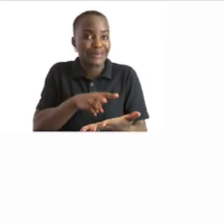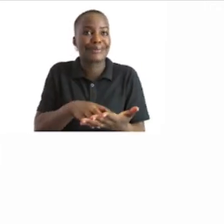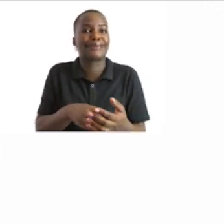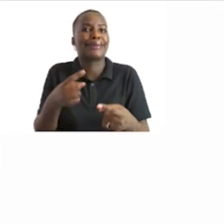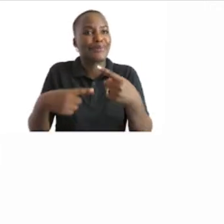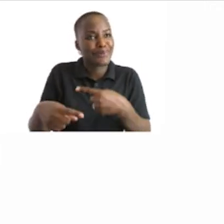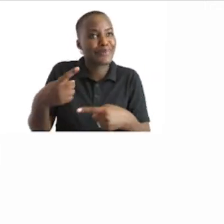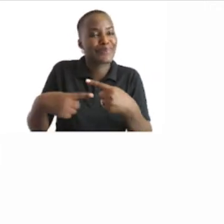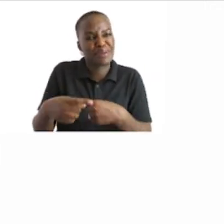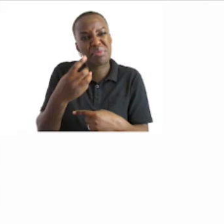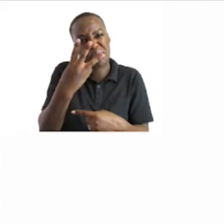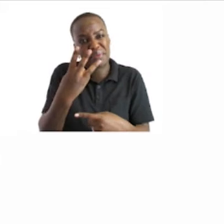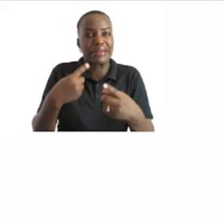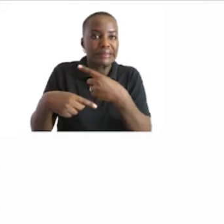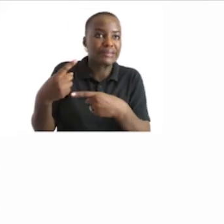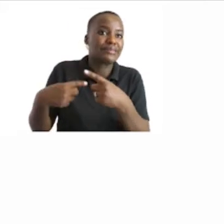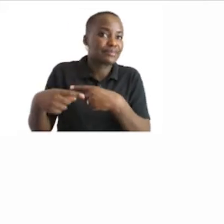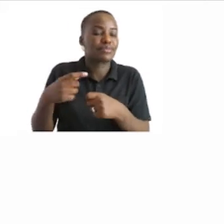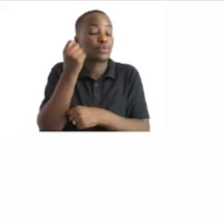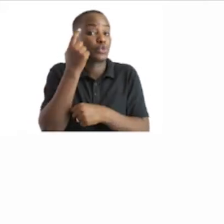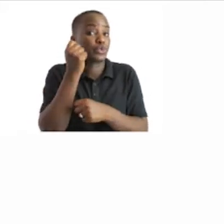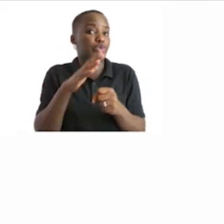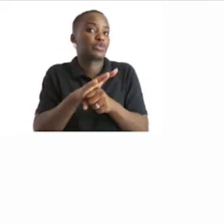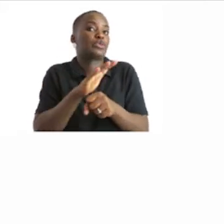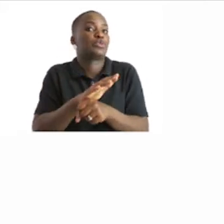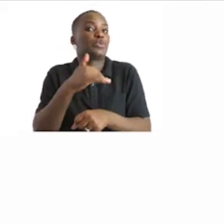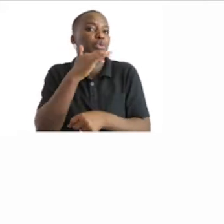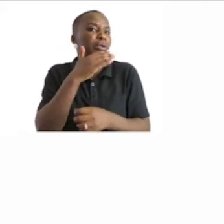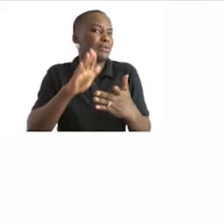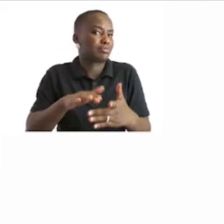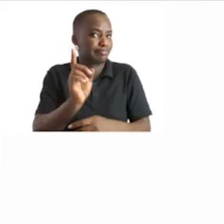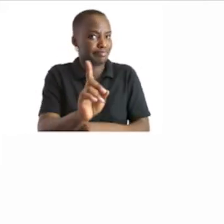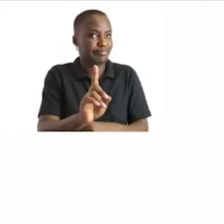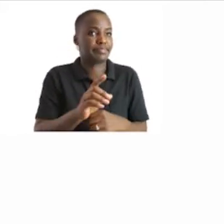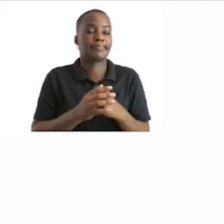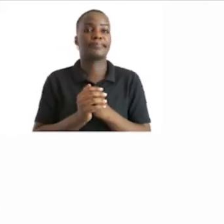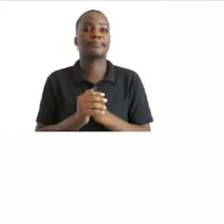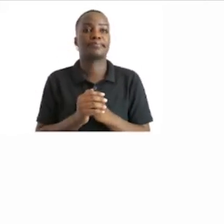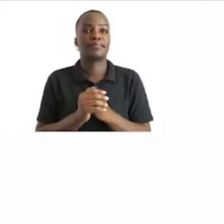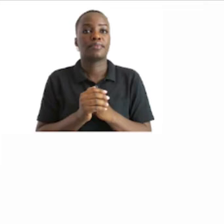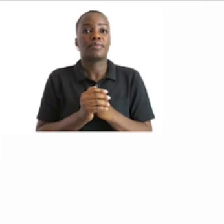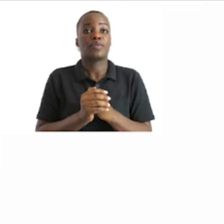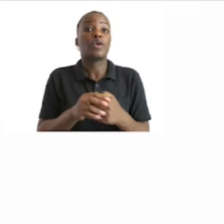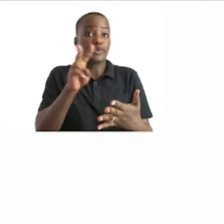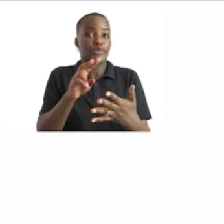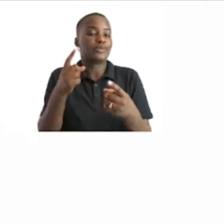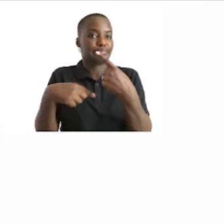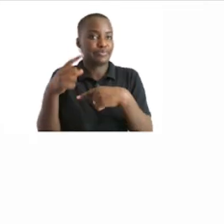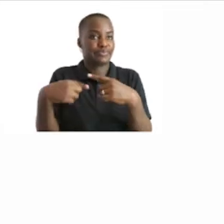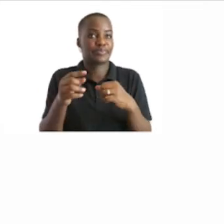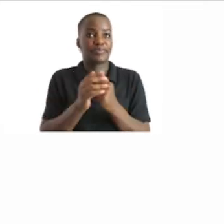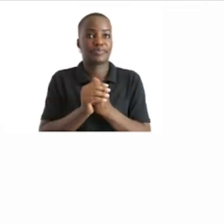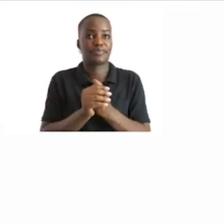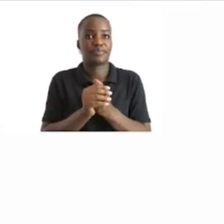least 3 times so that you understand what the passage wants from you. We are going to read it a second